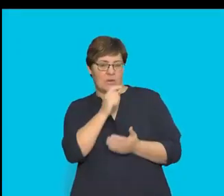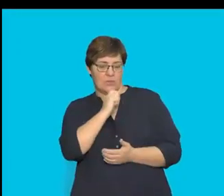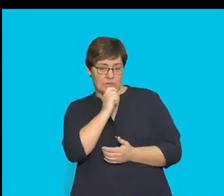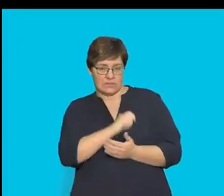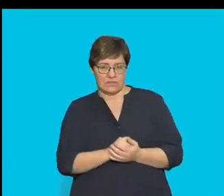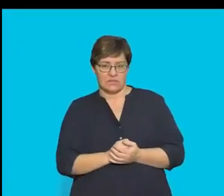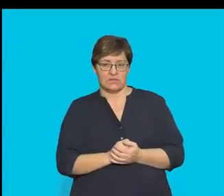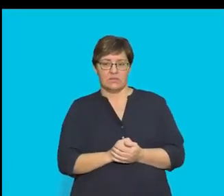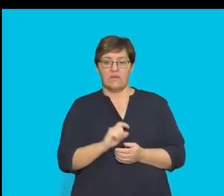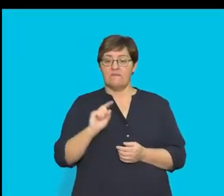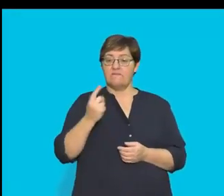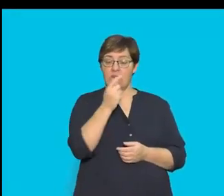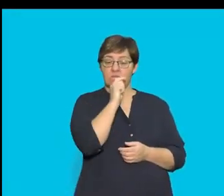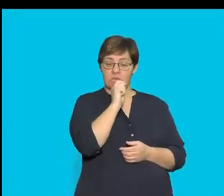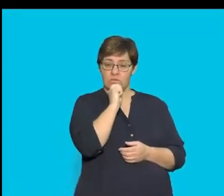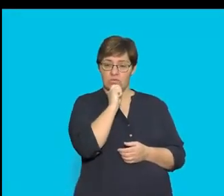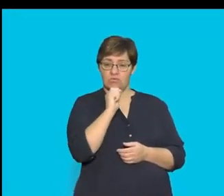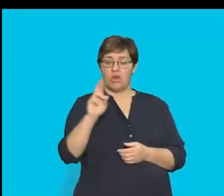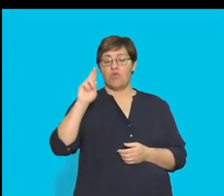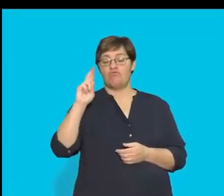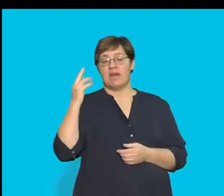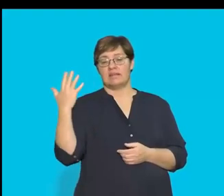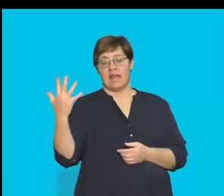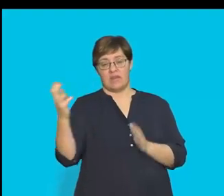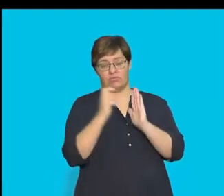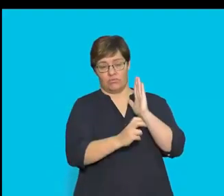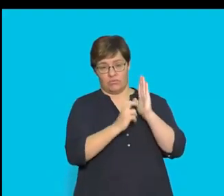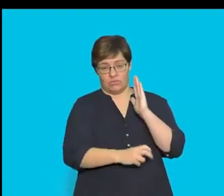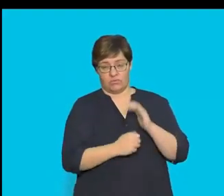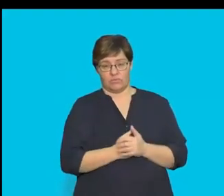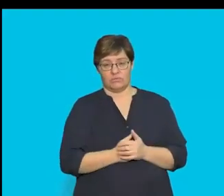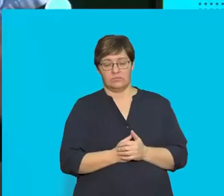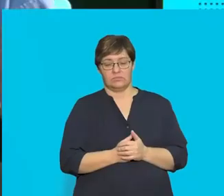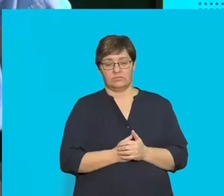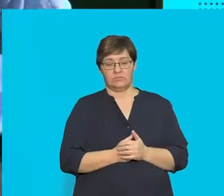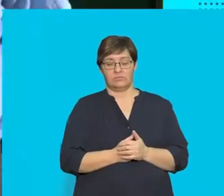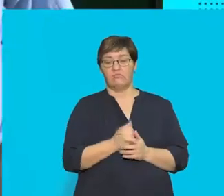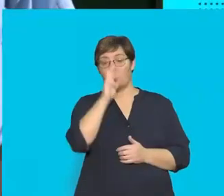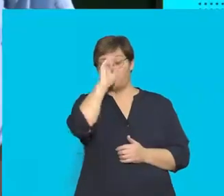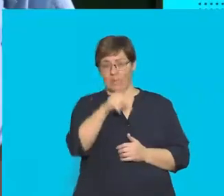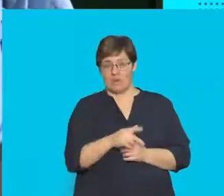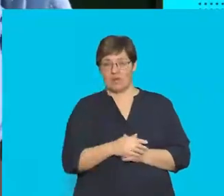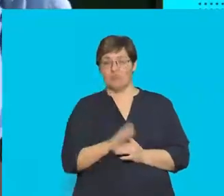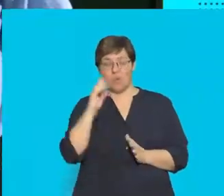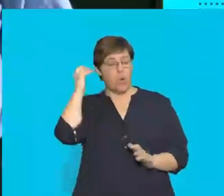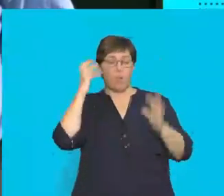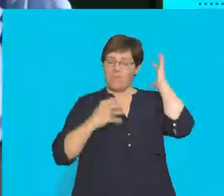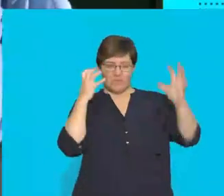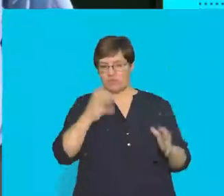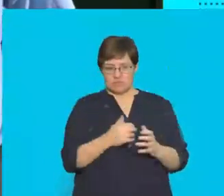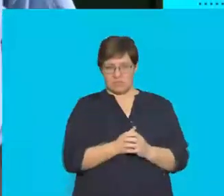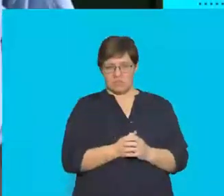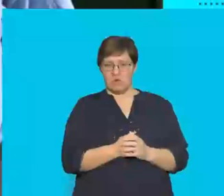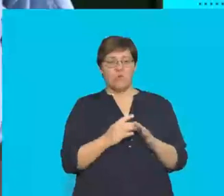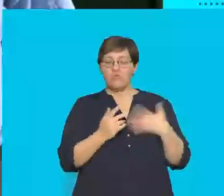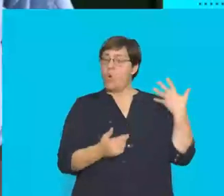first rule that we're going to look at is the right-hand rule. Now, please remember, don't get mixed up. It's not the